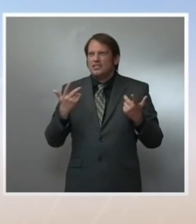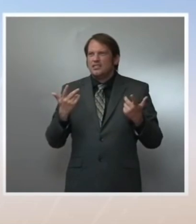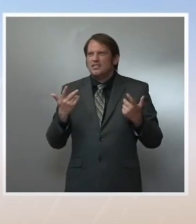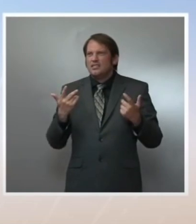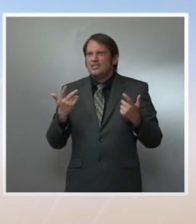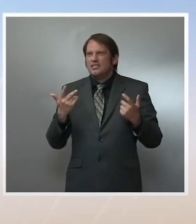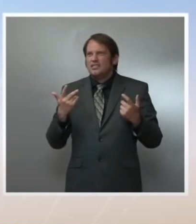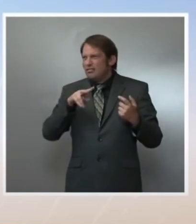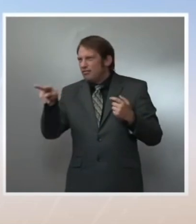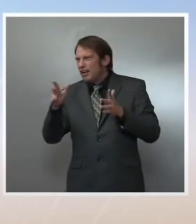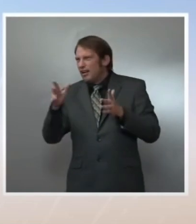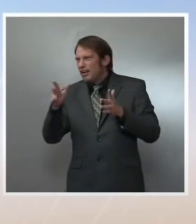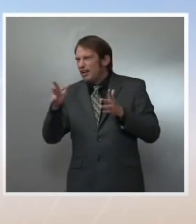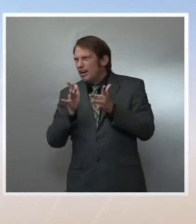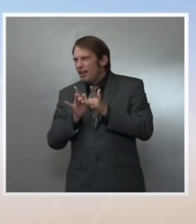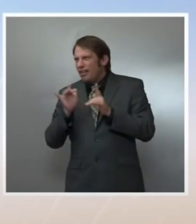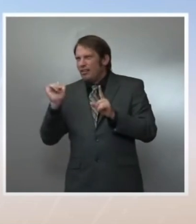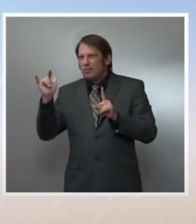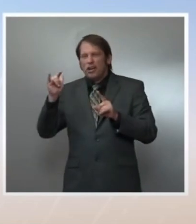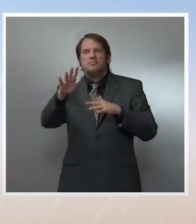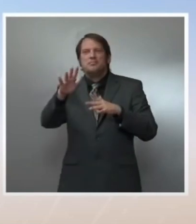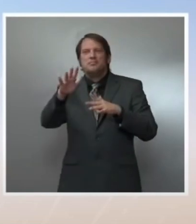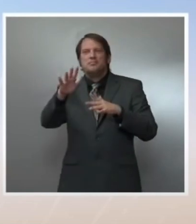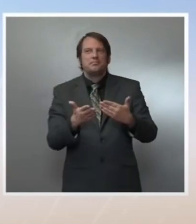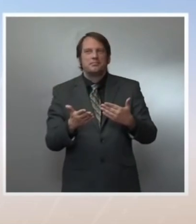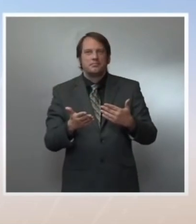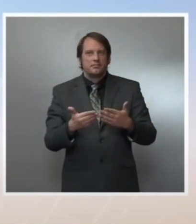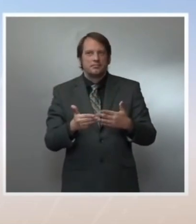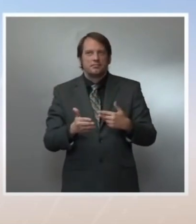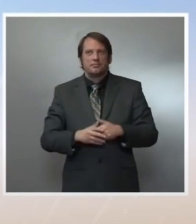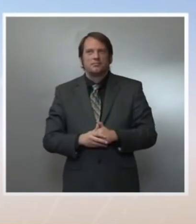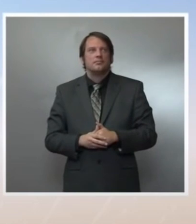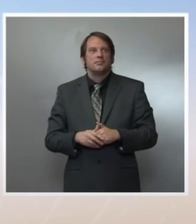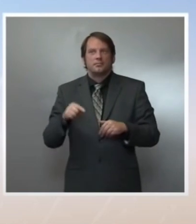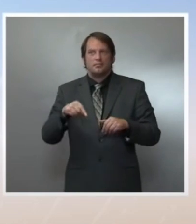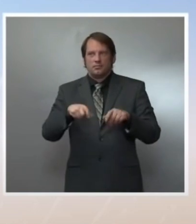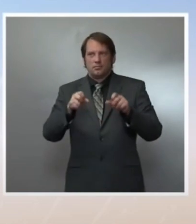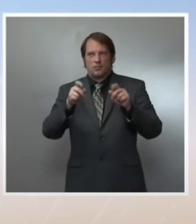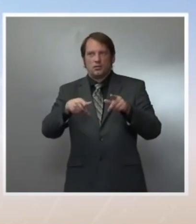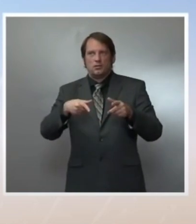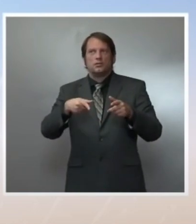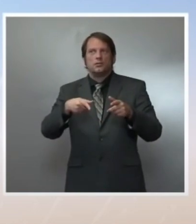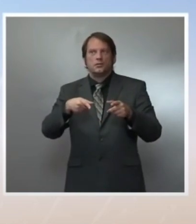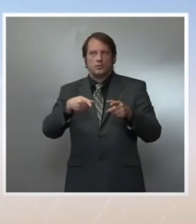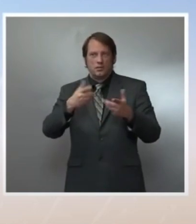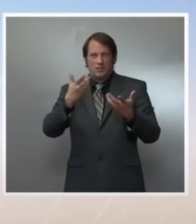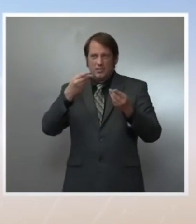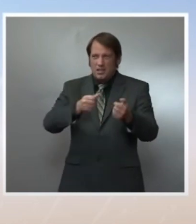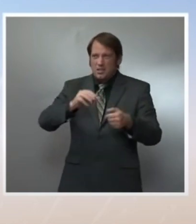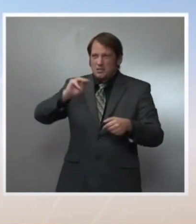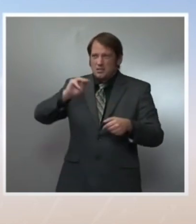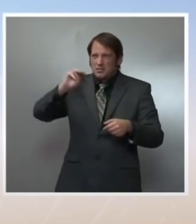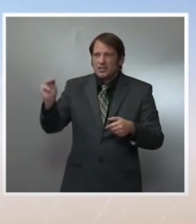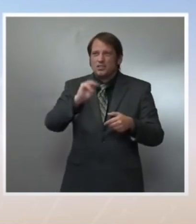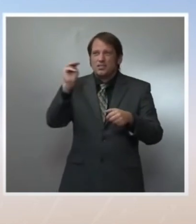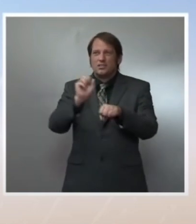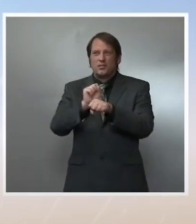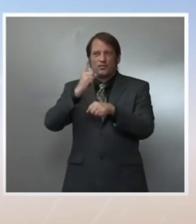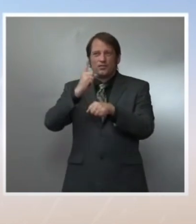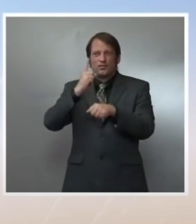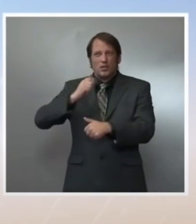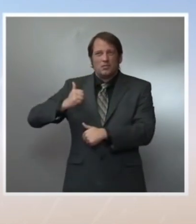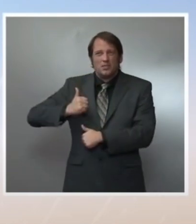Jobs Plan will help meet the obligation by creating millions of good jobs for veterans and their spouses, growing opportunities for small veteran-owned businesses, and